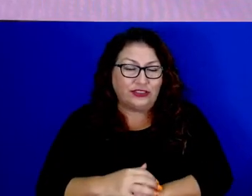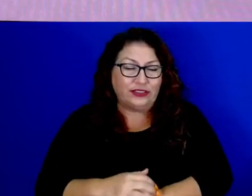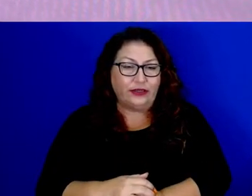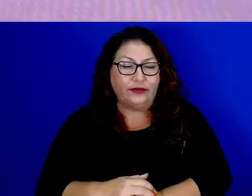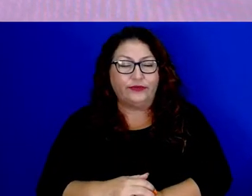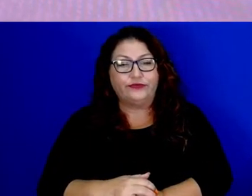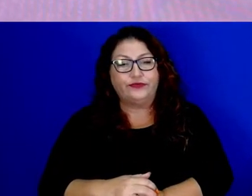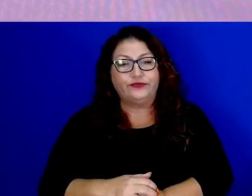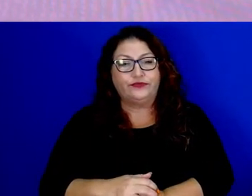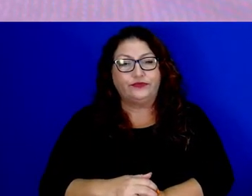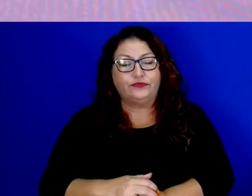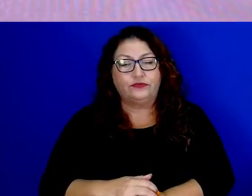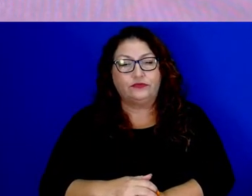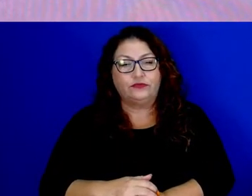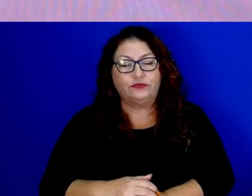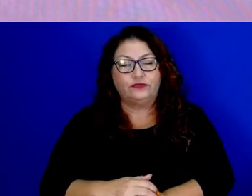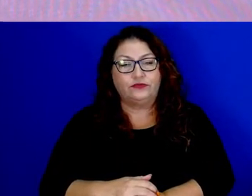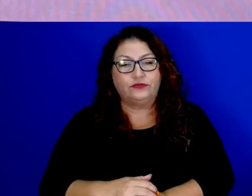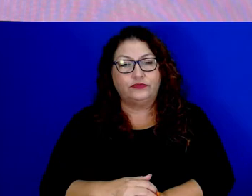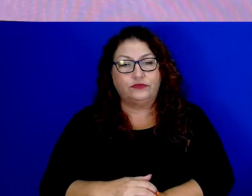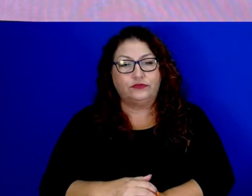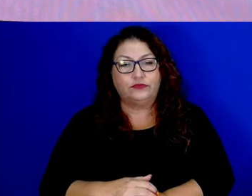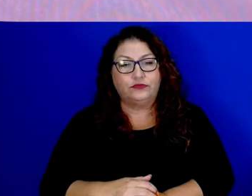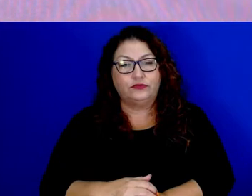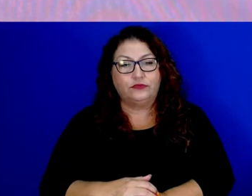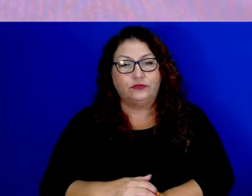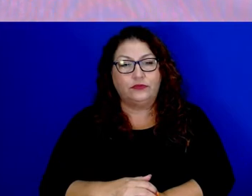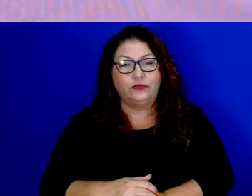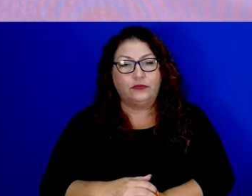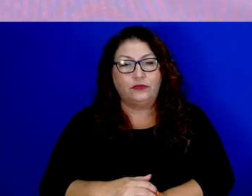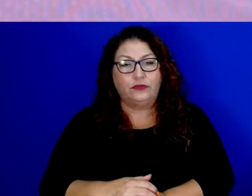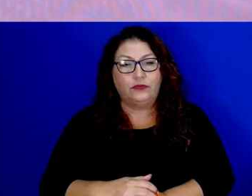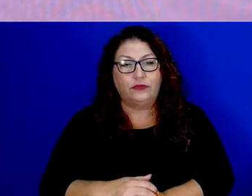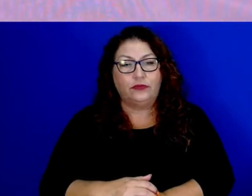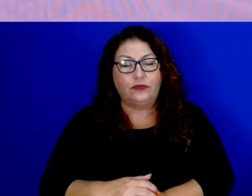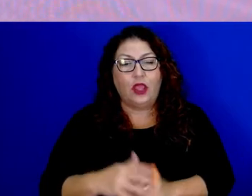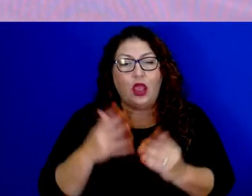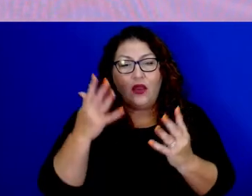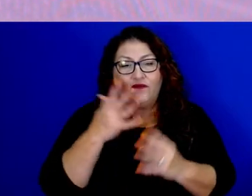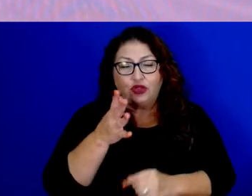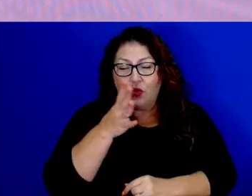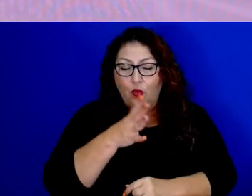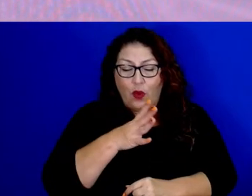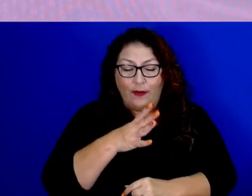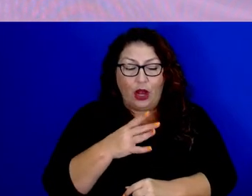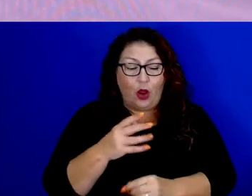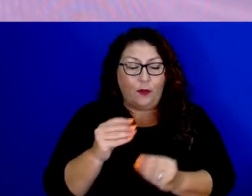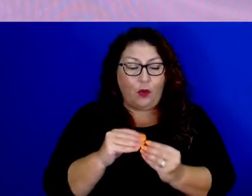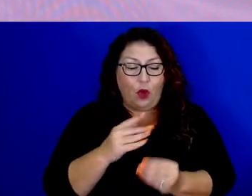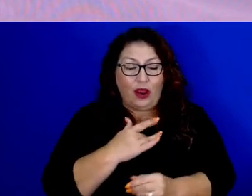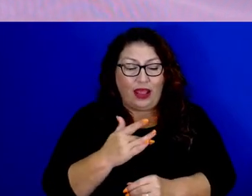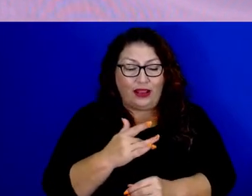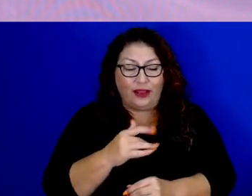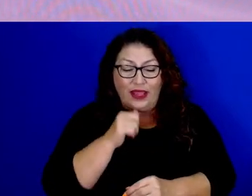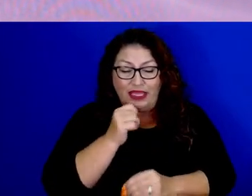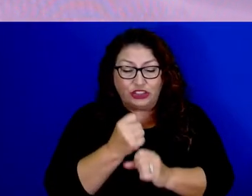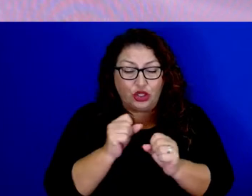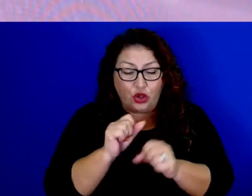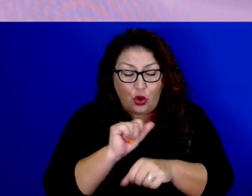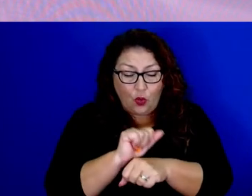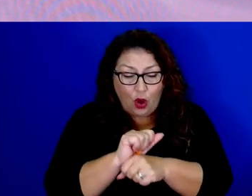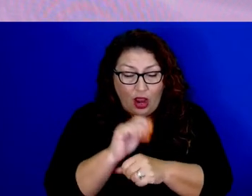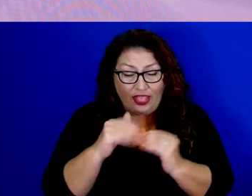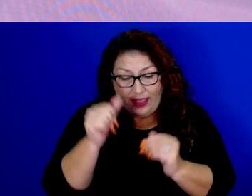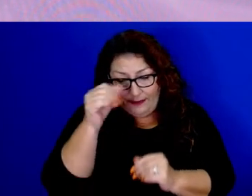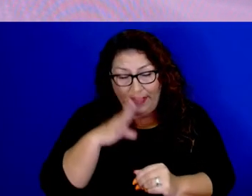Unfortunately, as women are more likely to be in insecure work than men are, they've also been less eligible